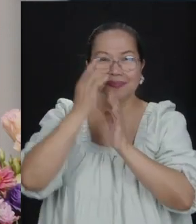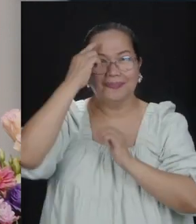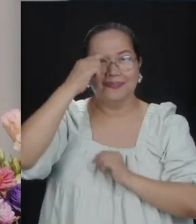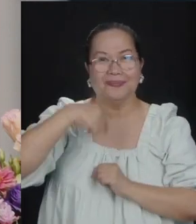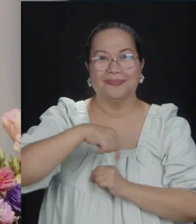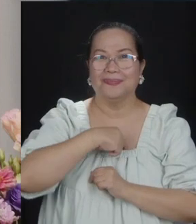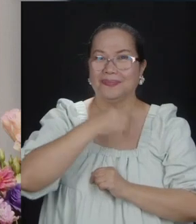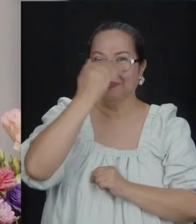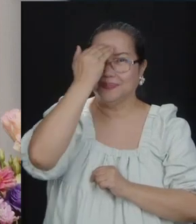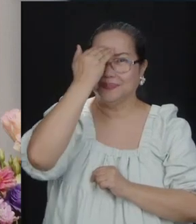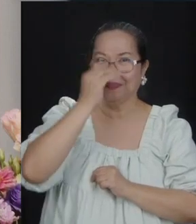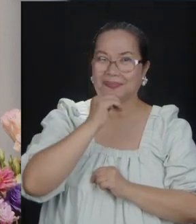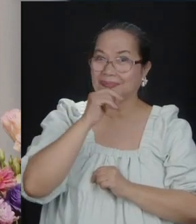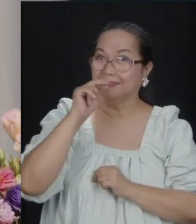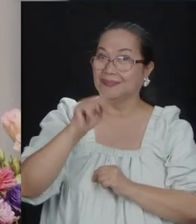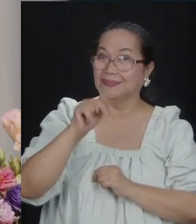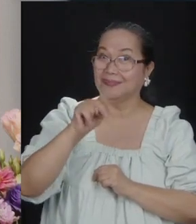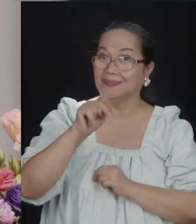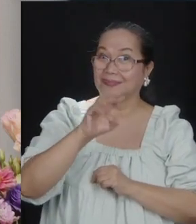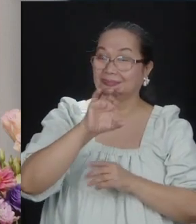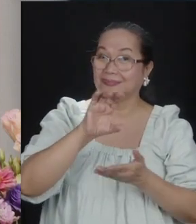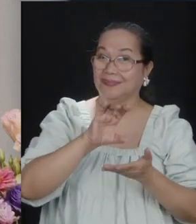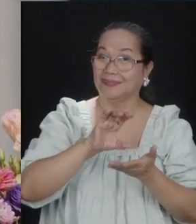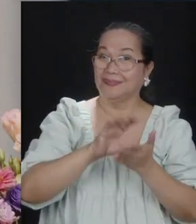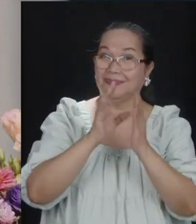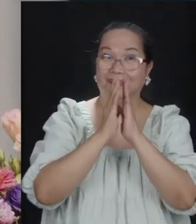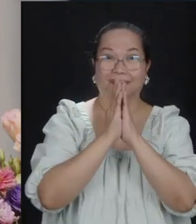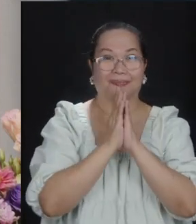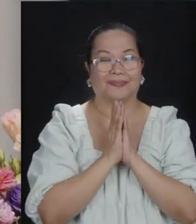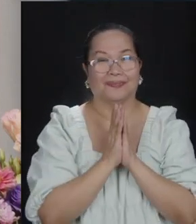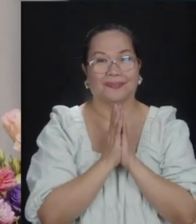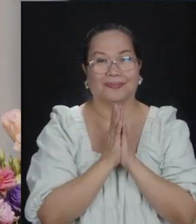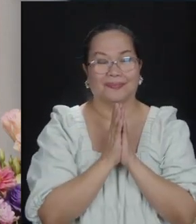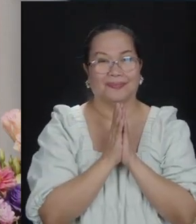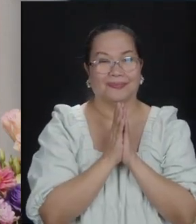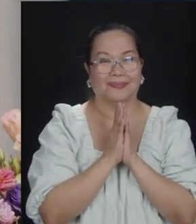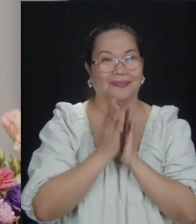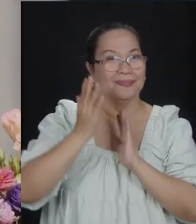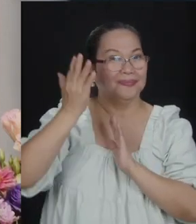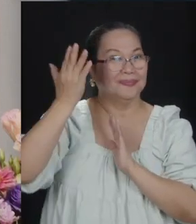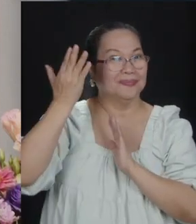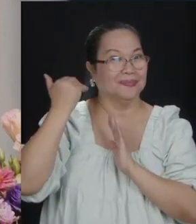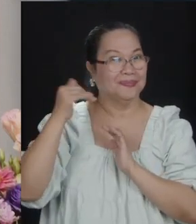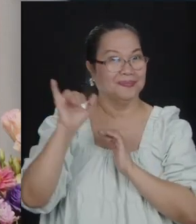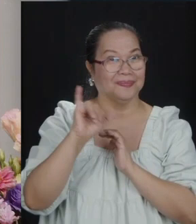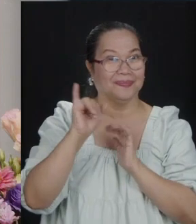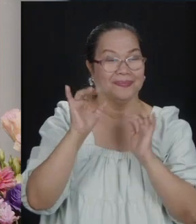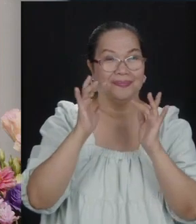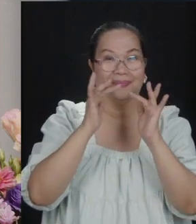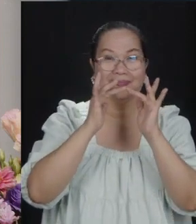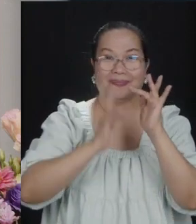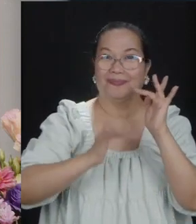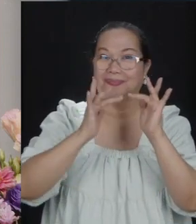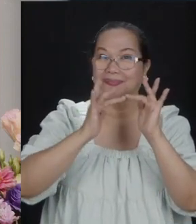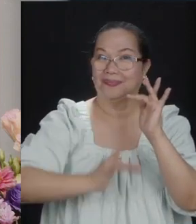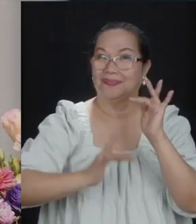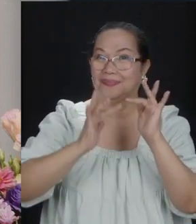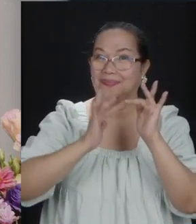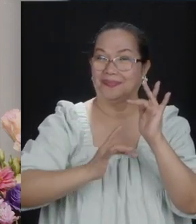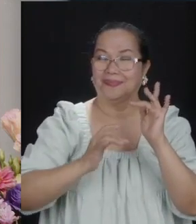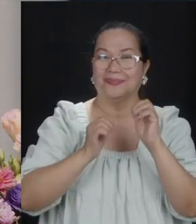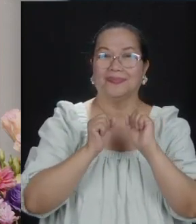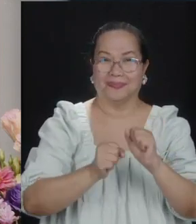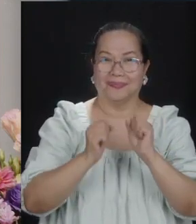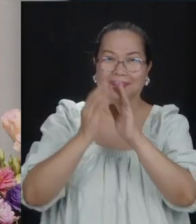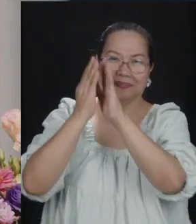know we do not need to be at a certain place to pray. Unlike our shaky Wi-Fi connections, we can always connect